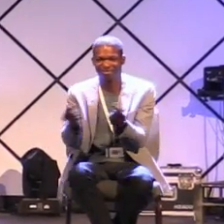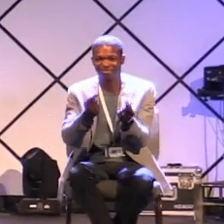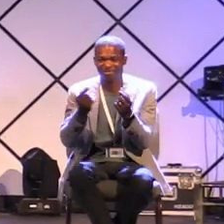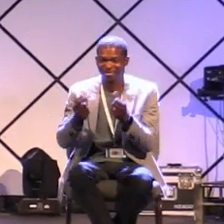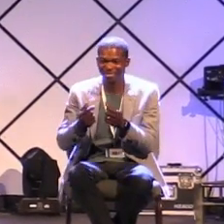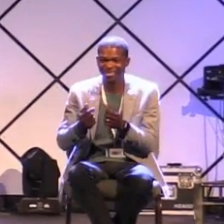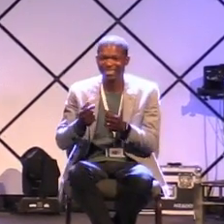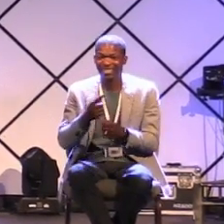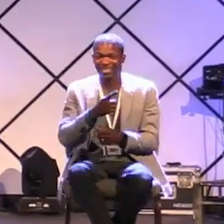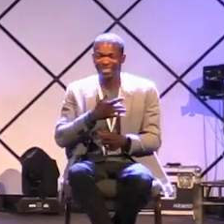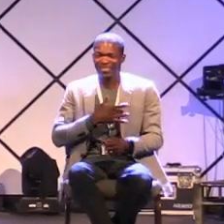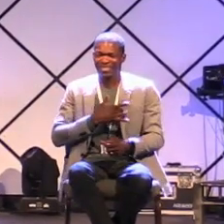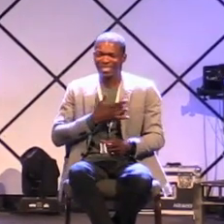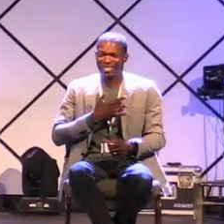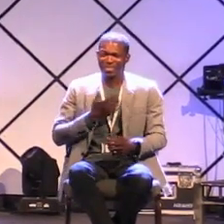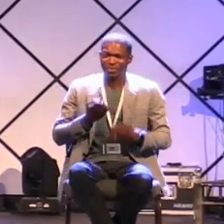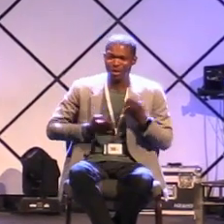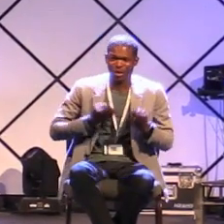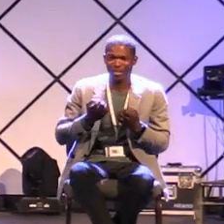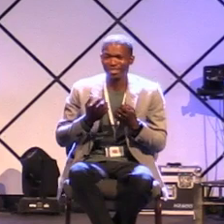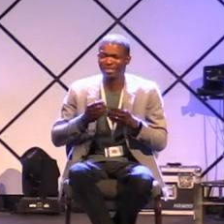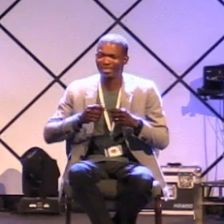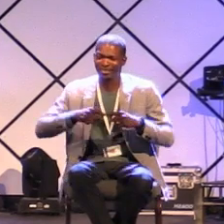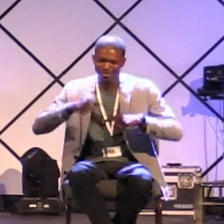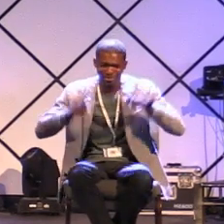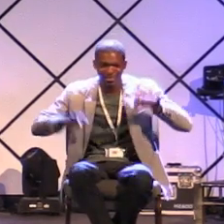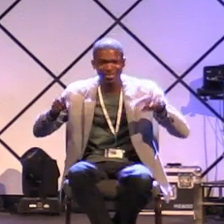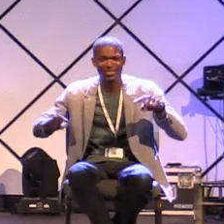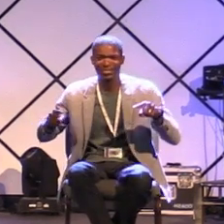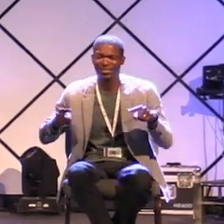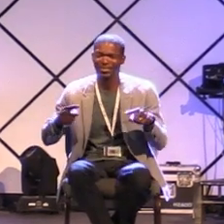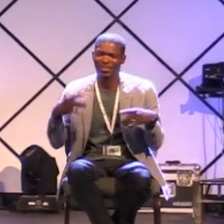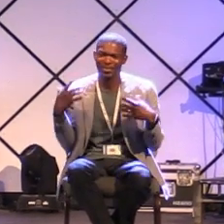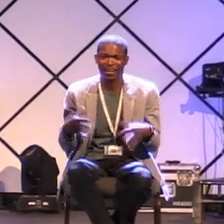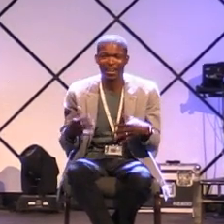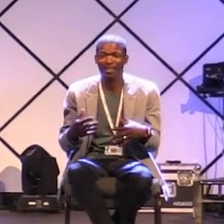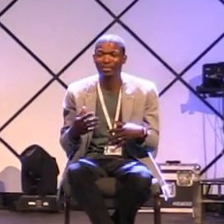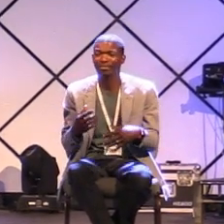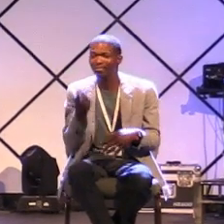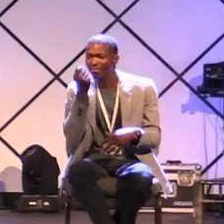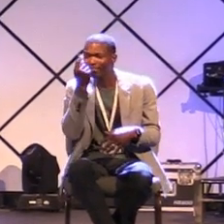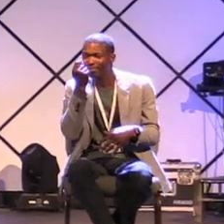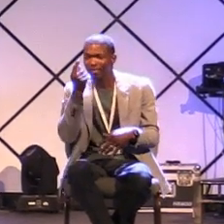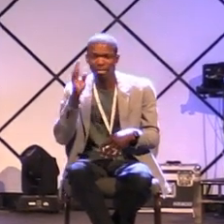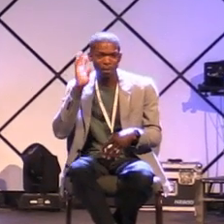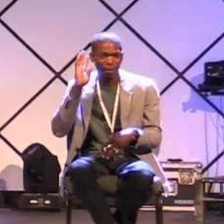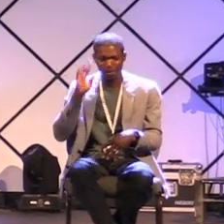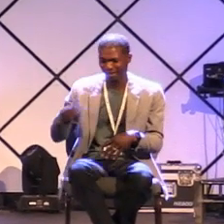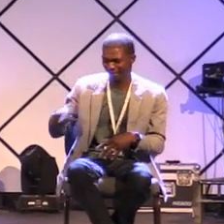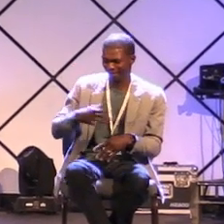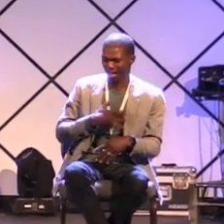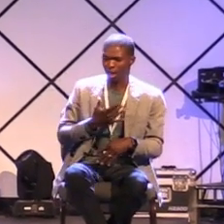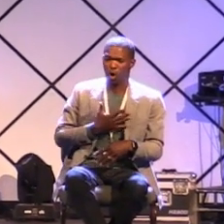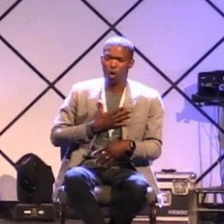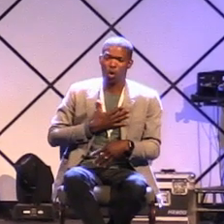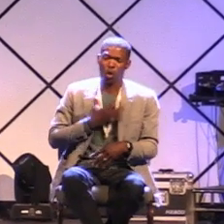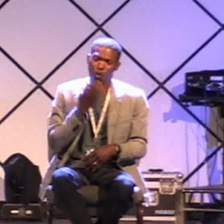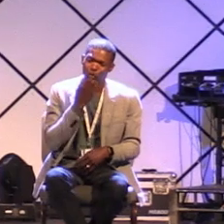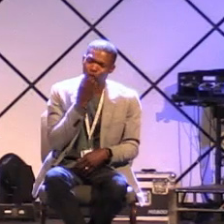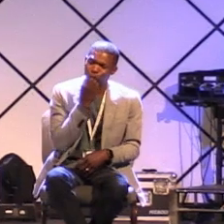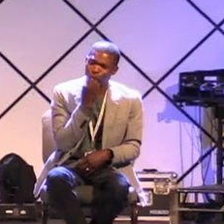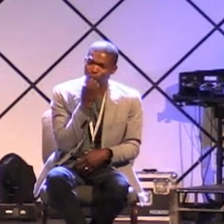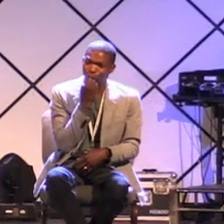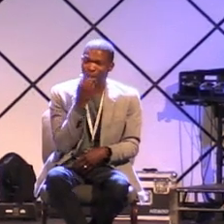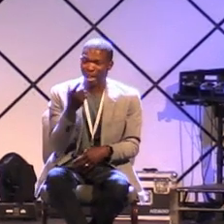of emotions as our puppy raisers are feeling today. There's incredible love for that puppy walking beside them, wearing blue for the